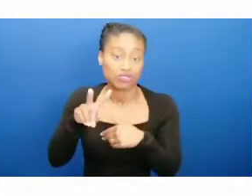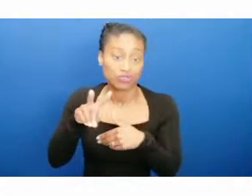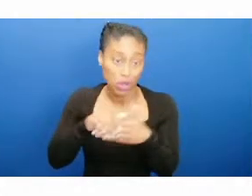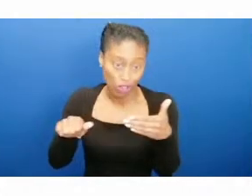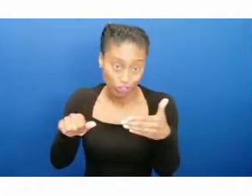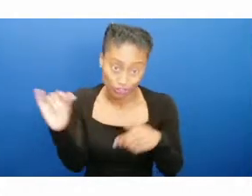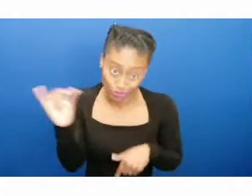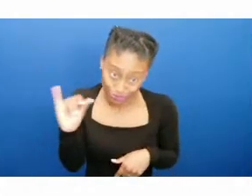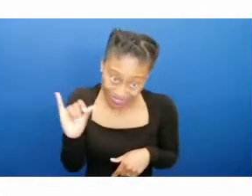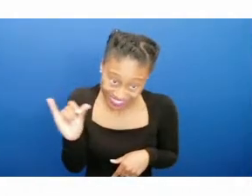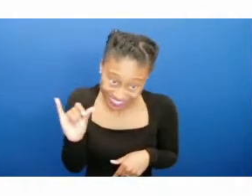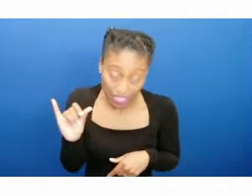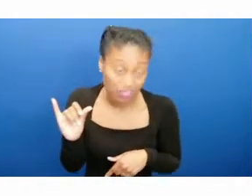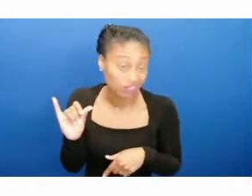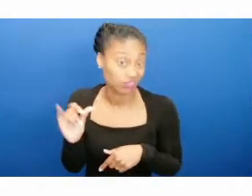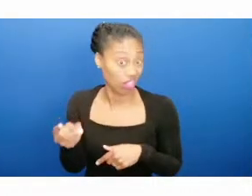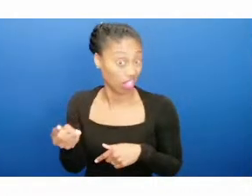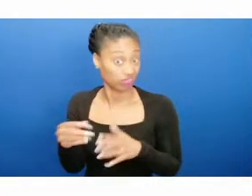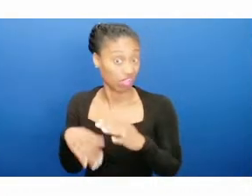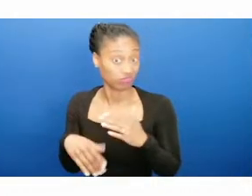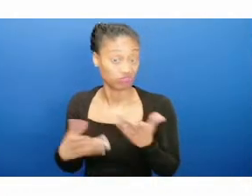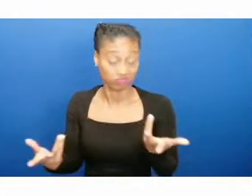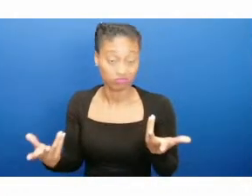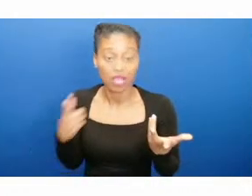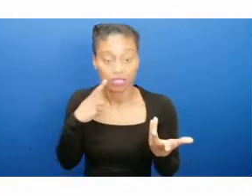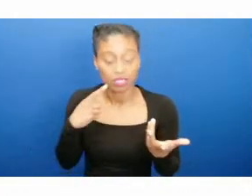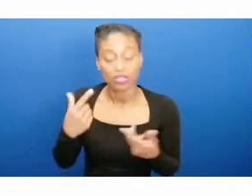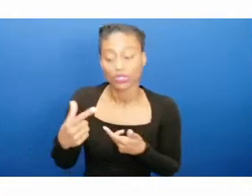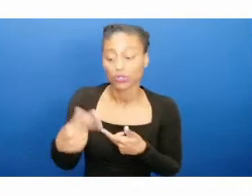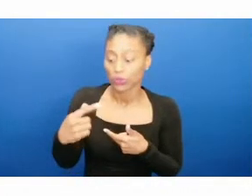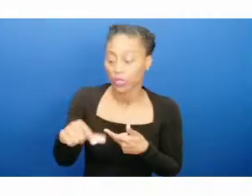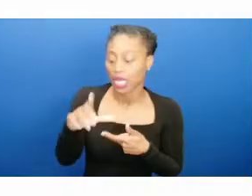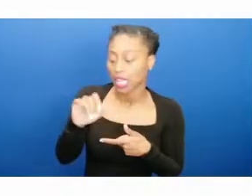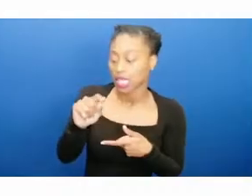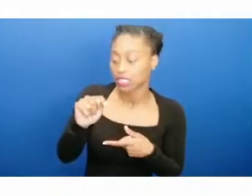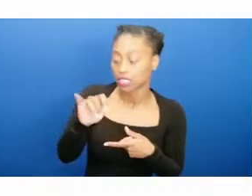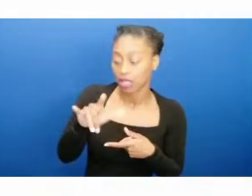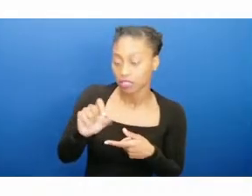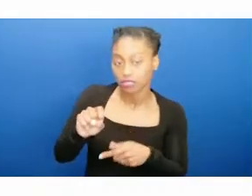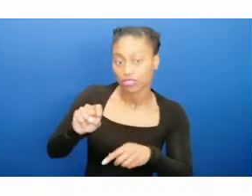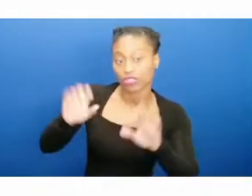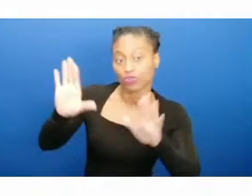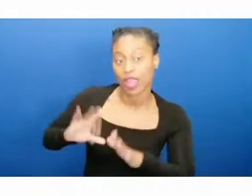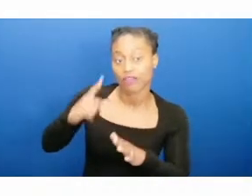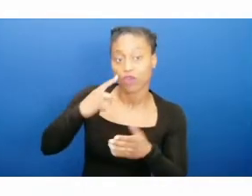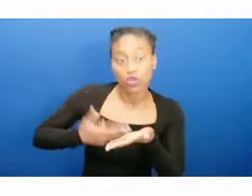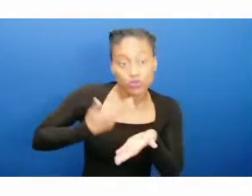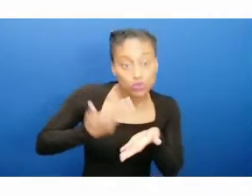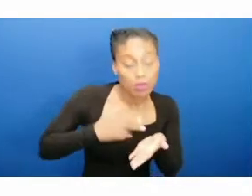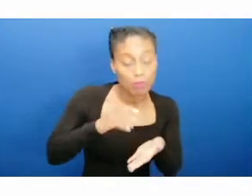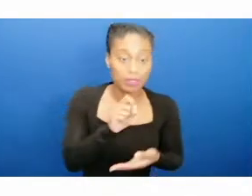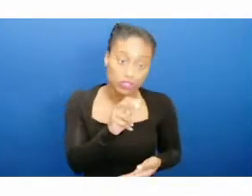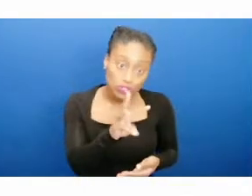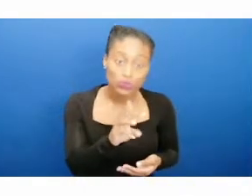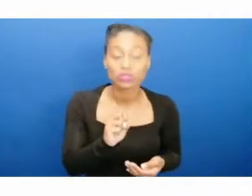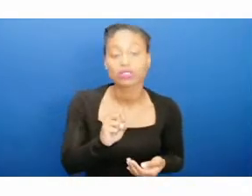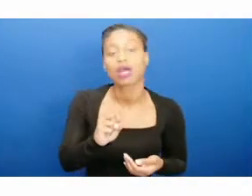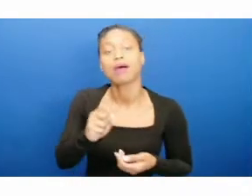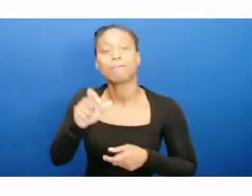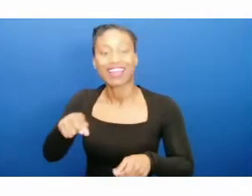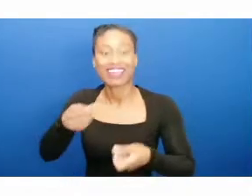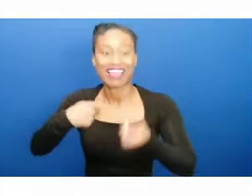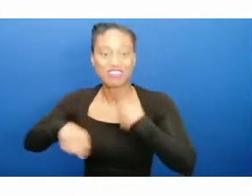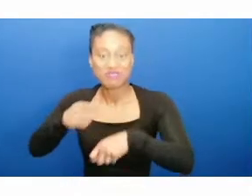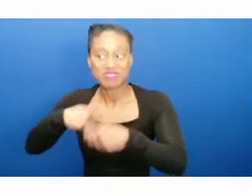well. And so green lentils are wonderful for soups and stews, but you could also use them to replace meat in a lot of